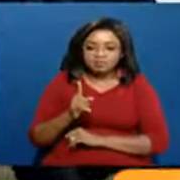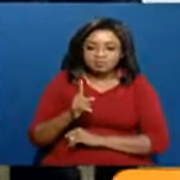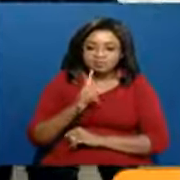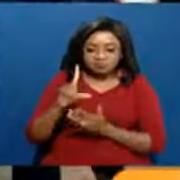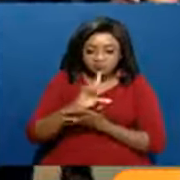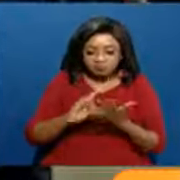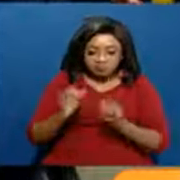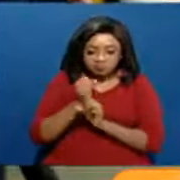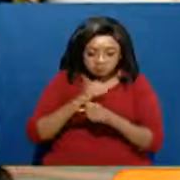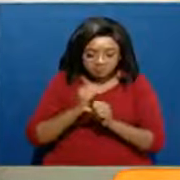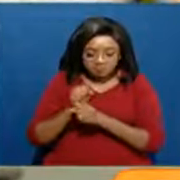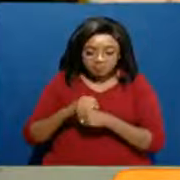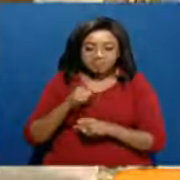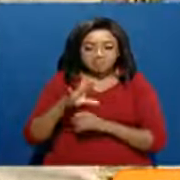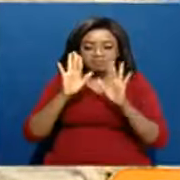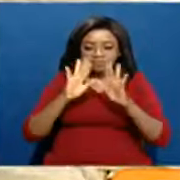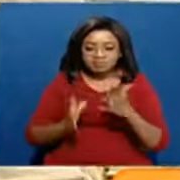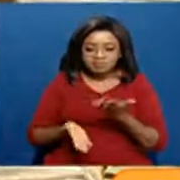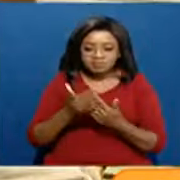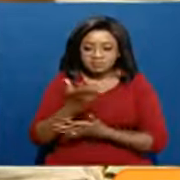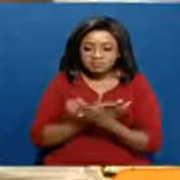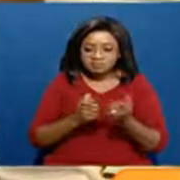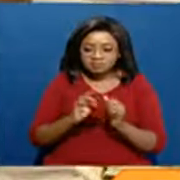a key driver of economic development, as well as